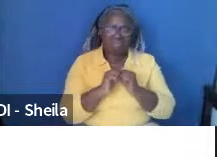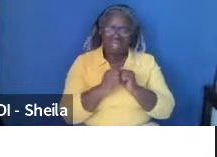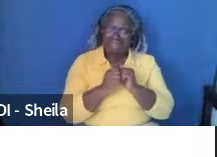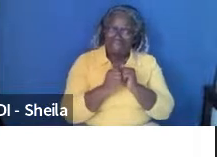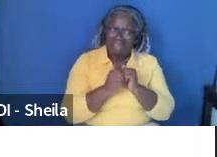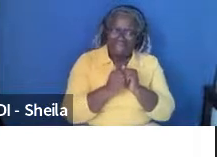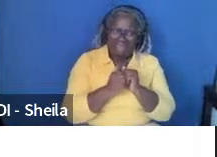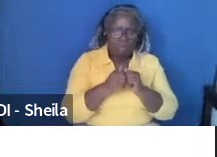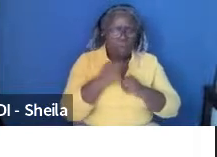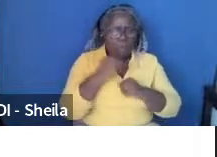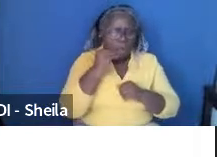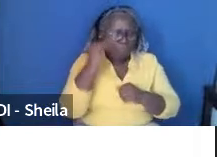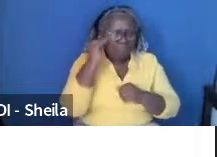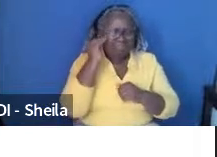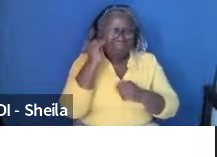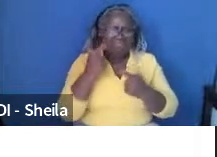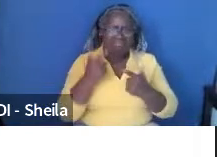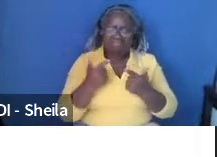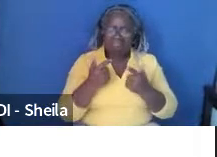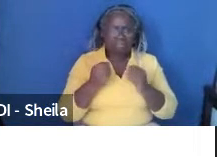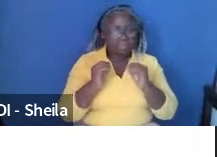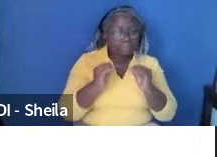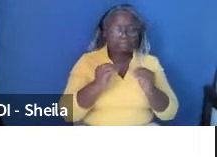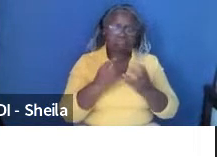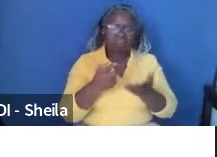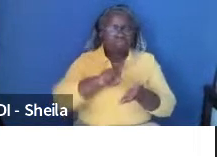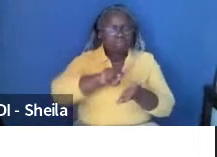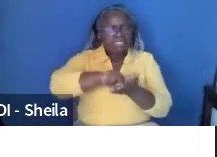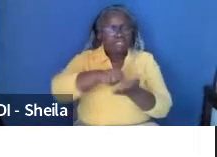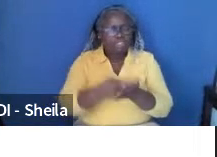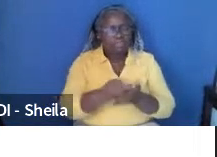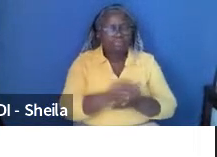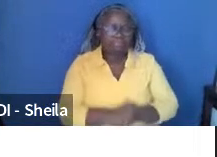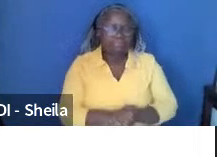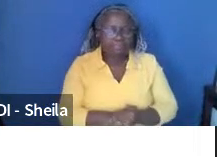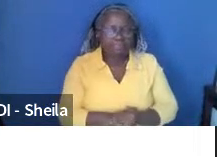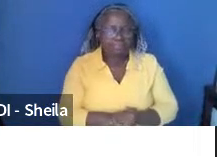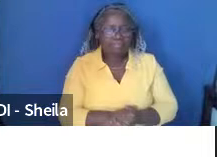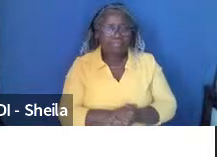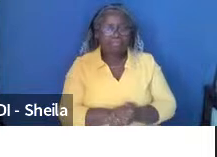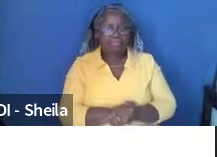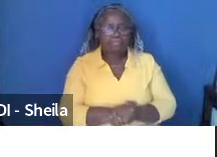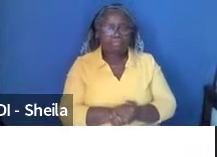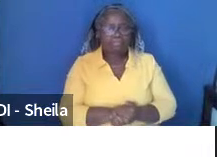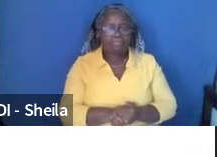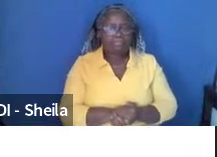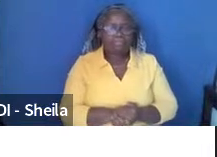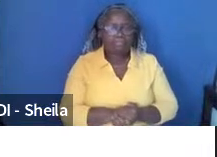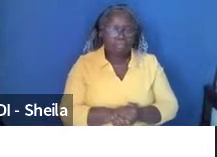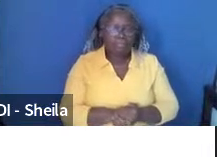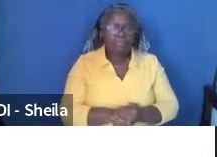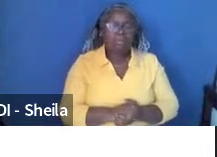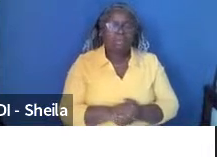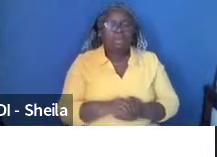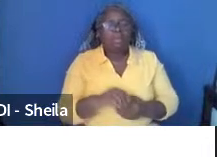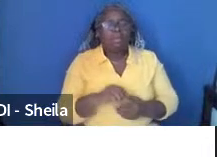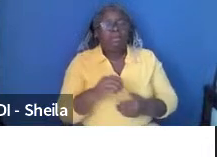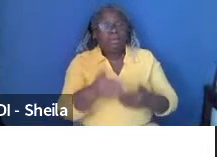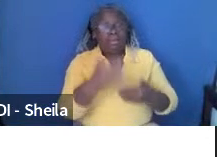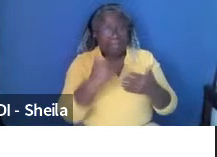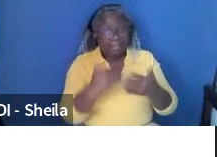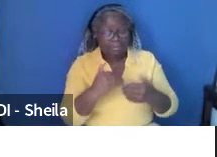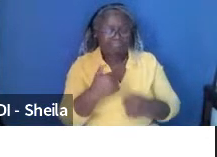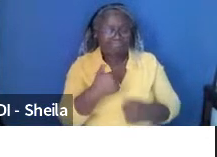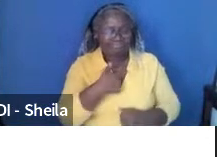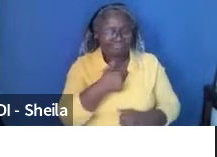So next section I was going to share, and I won't go too much in depth because actually our next speaker is far better